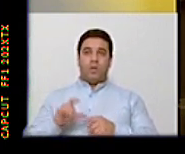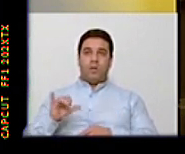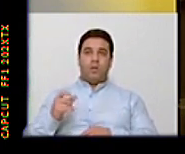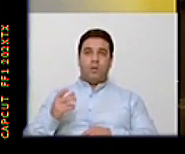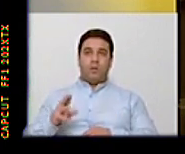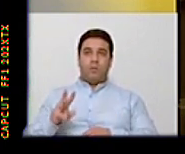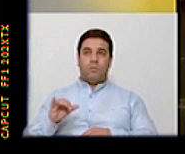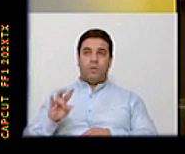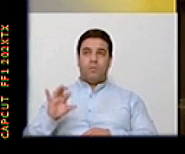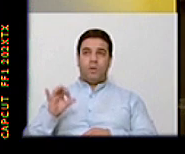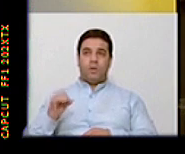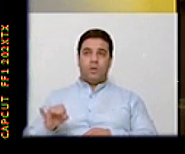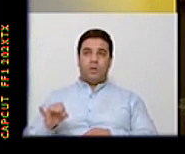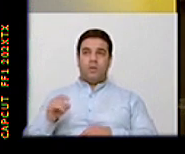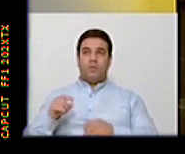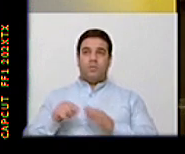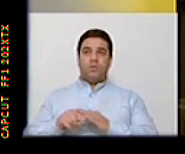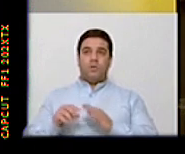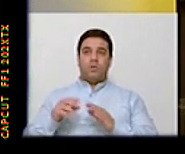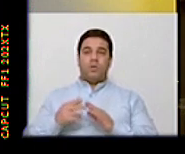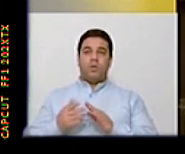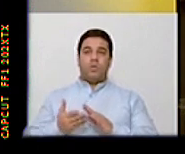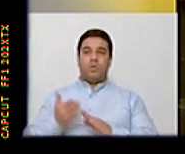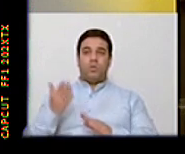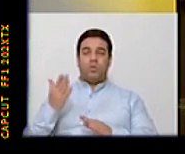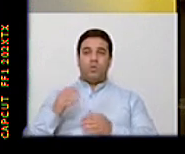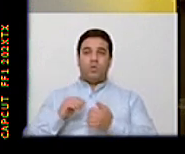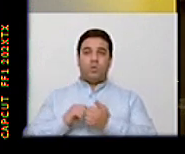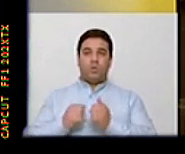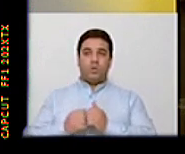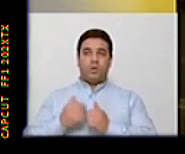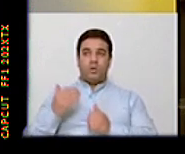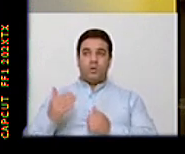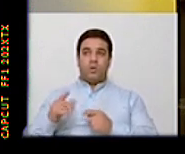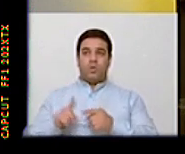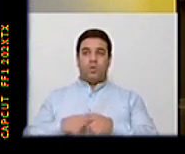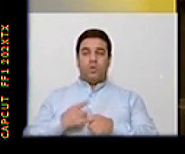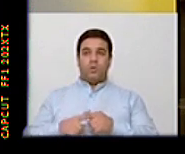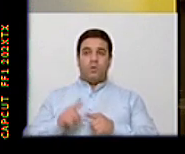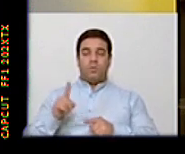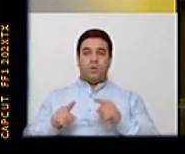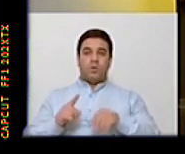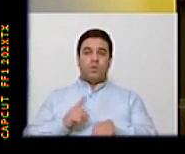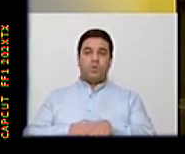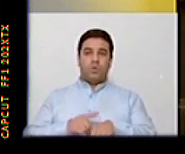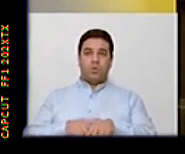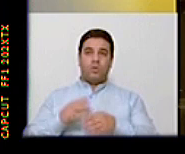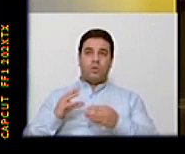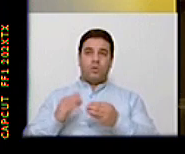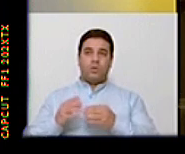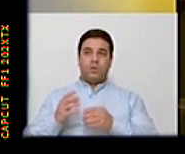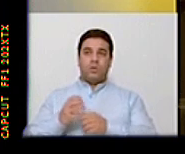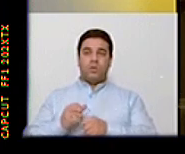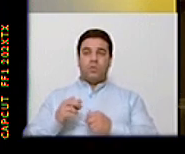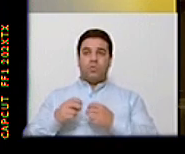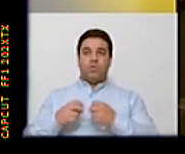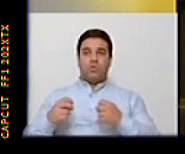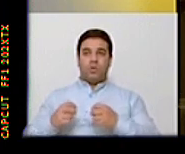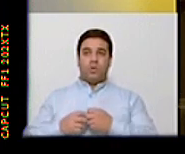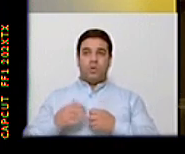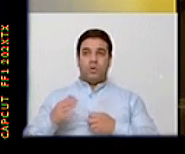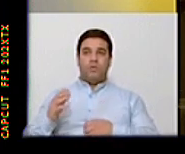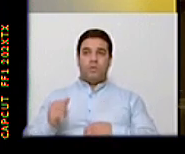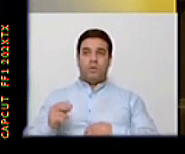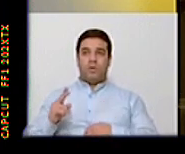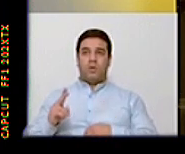energiya manbai, energiya esa yuqoriga ko'tarilgan toshlardan yoki ba'zi soatlarda esa siqilgan pruzhinadan iboratdir